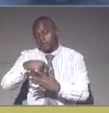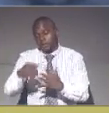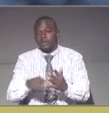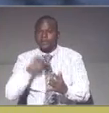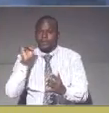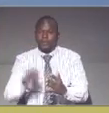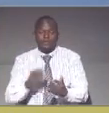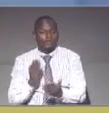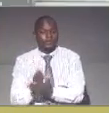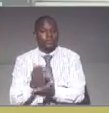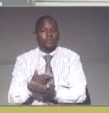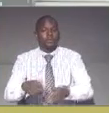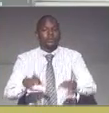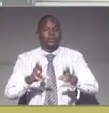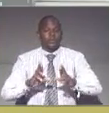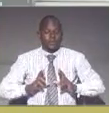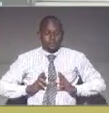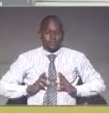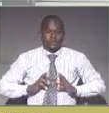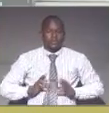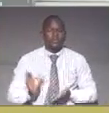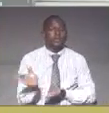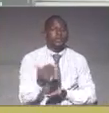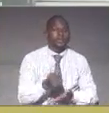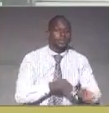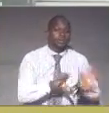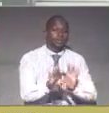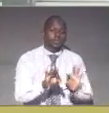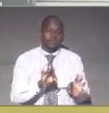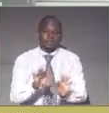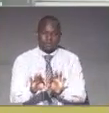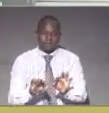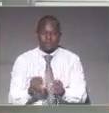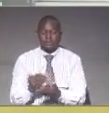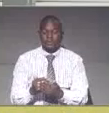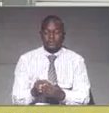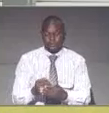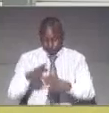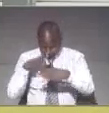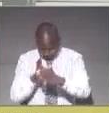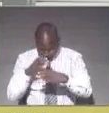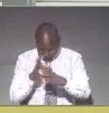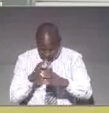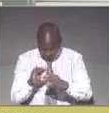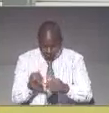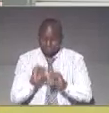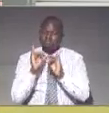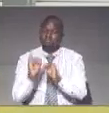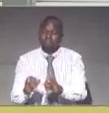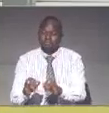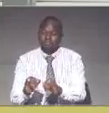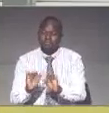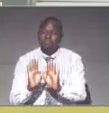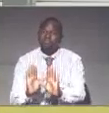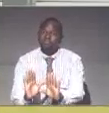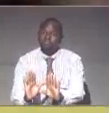of accurate results. You collect a sample for infant diagnosis, you leave it exposed